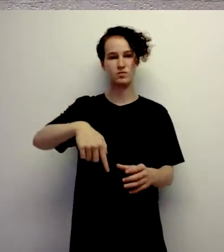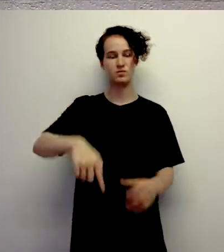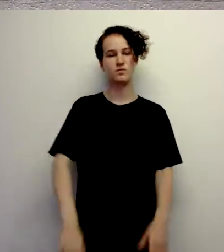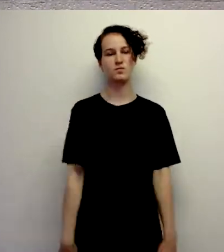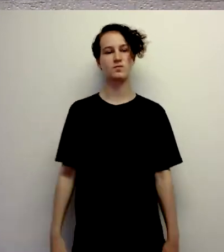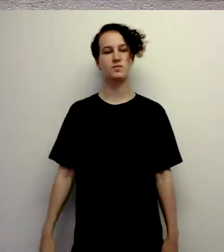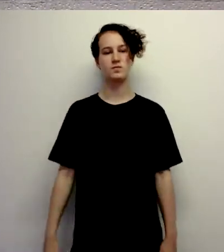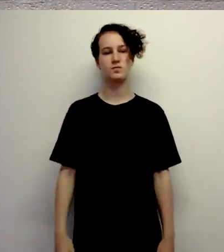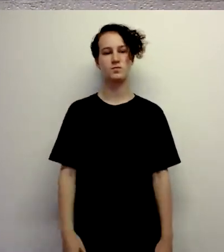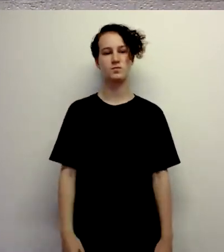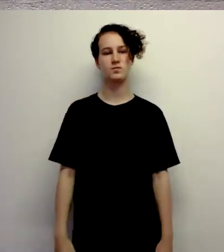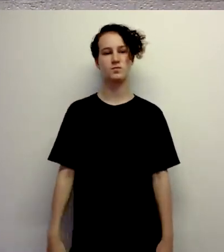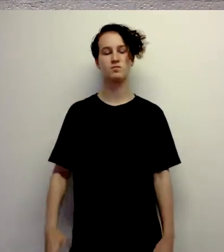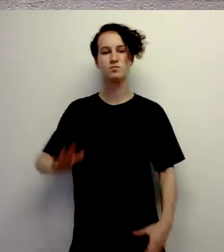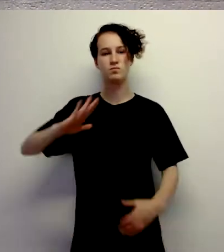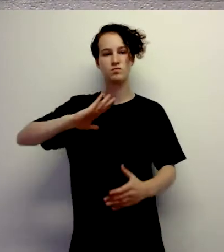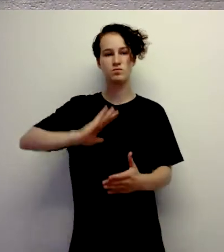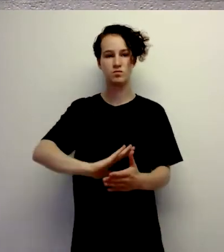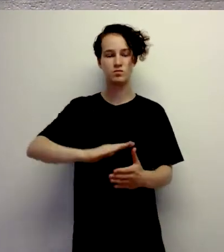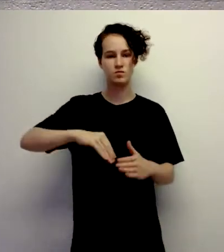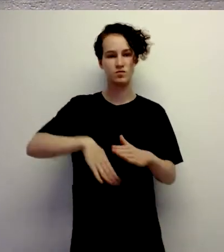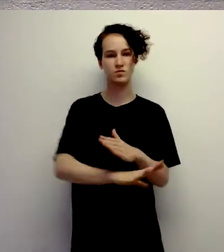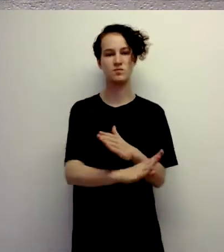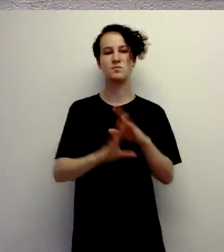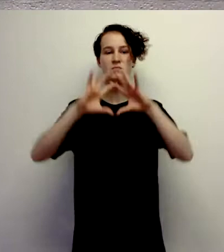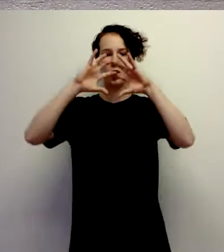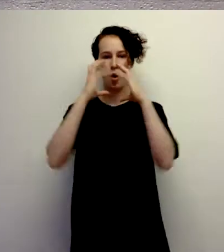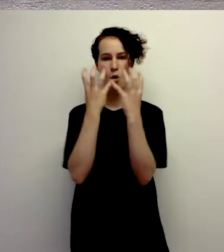with your finger. Oh, this looks good.